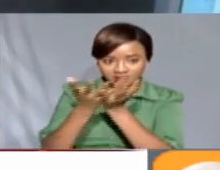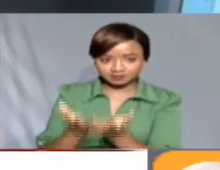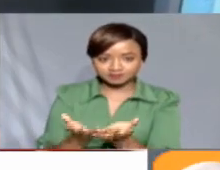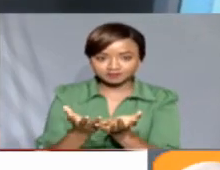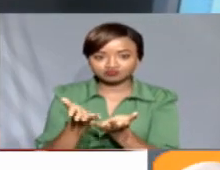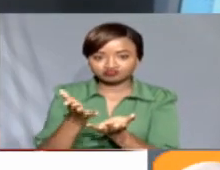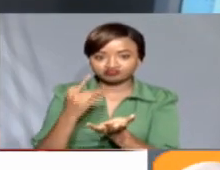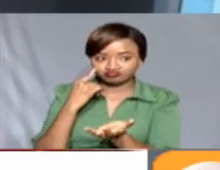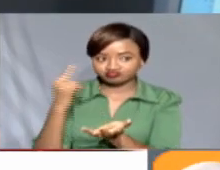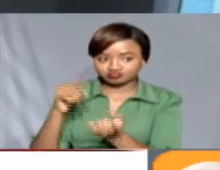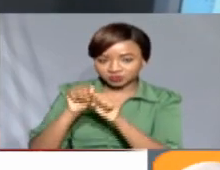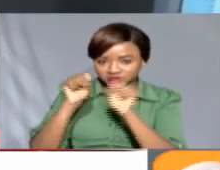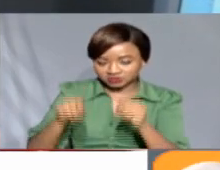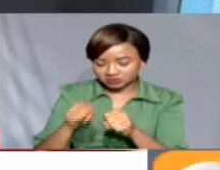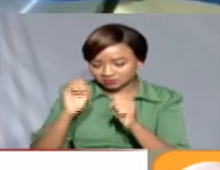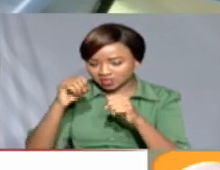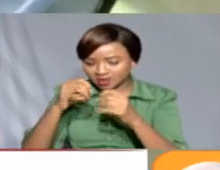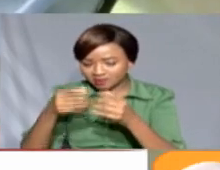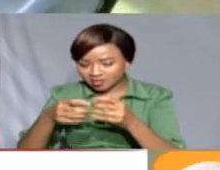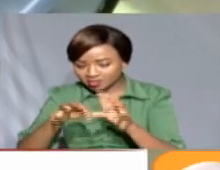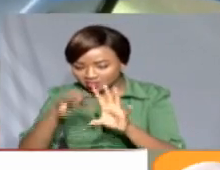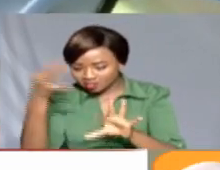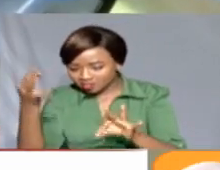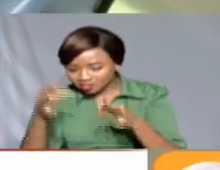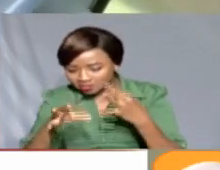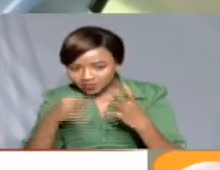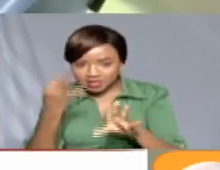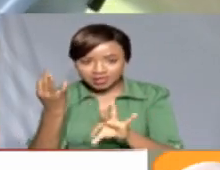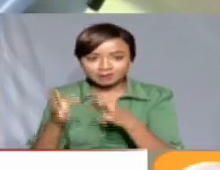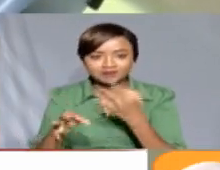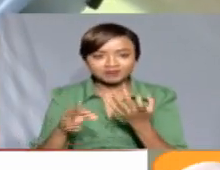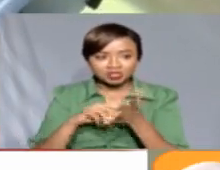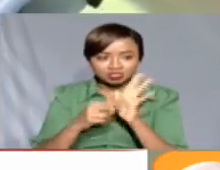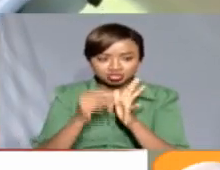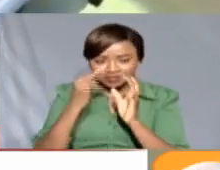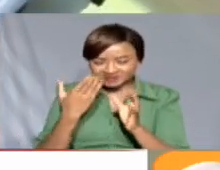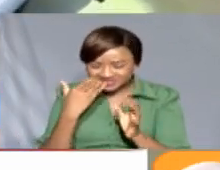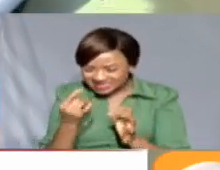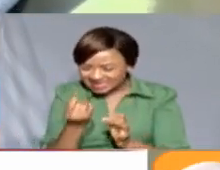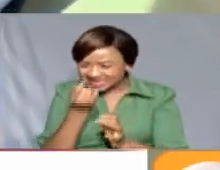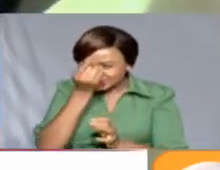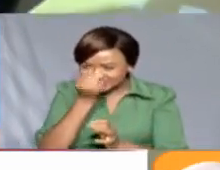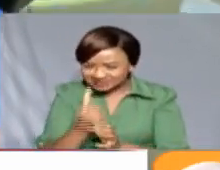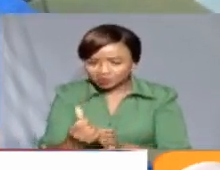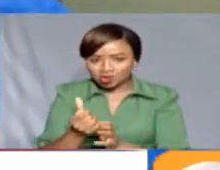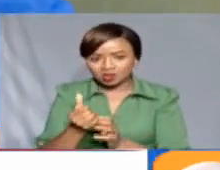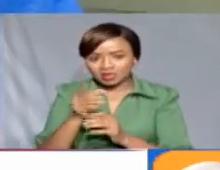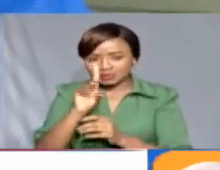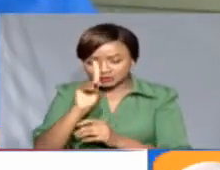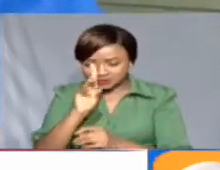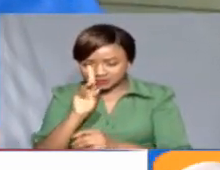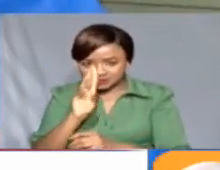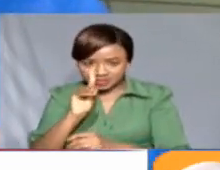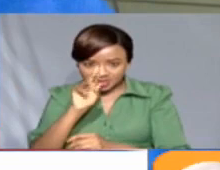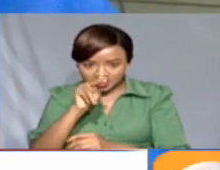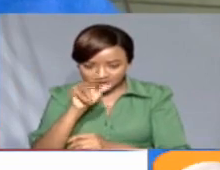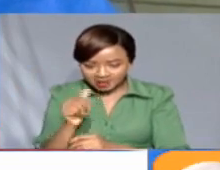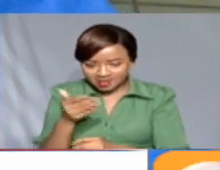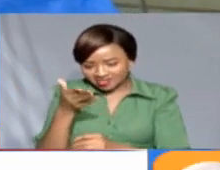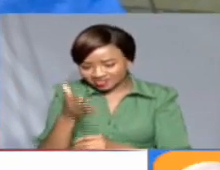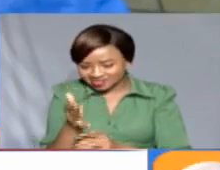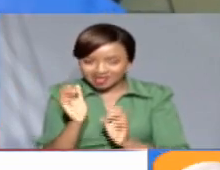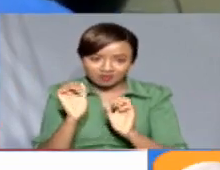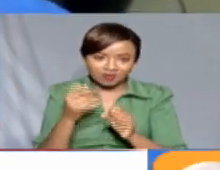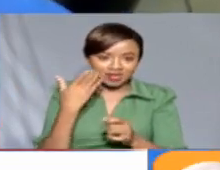an amplification system where the DNA is then amplified. So when I say any small amount of DNA, if it's present, will